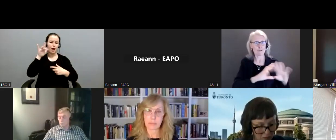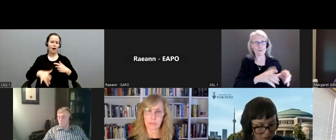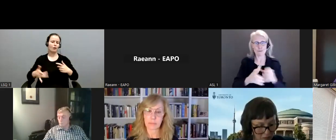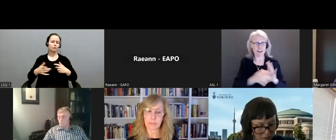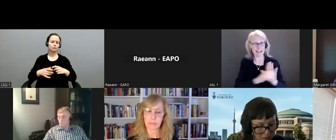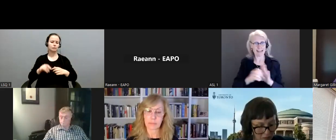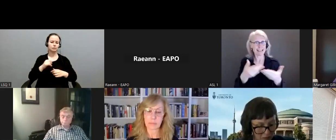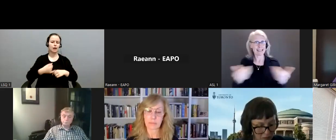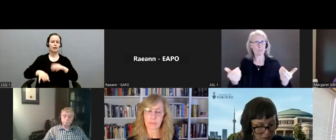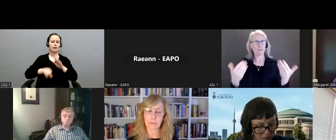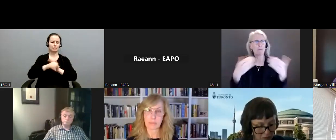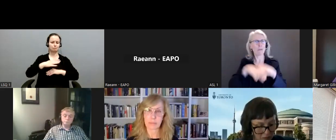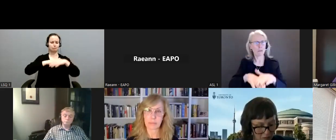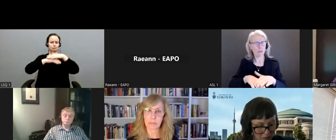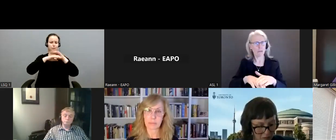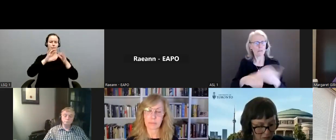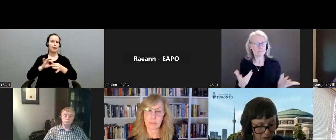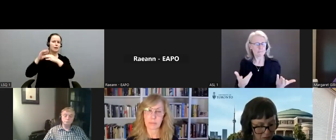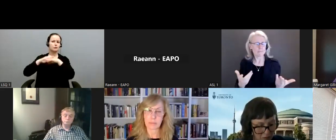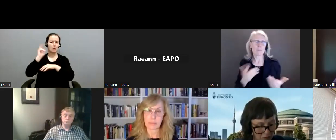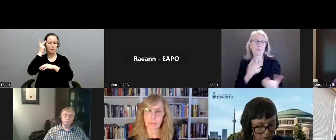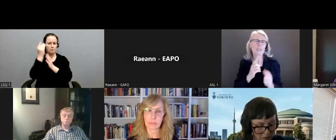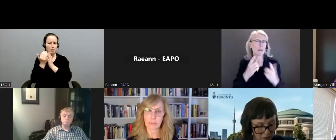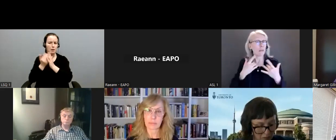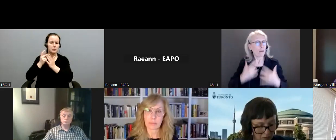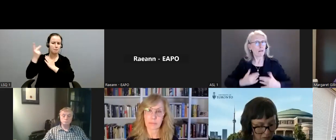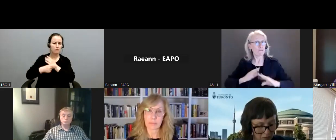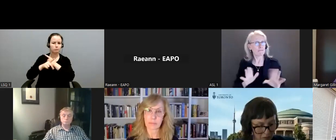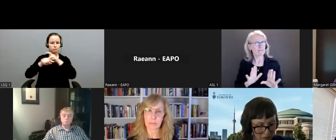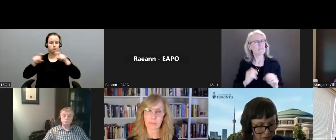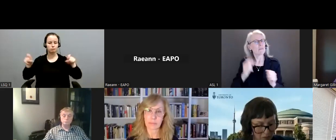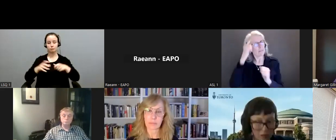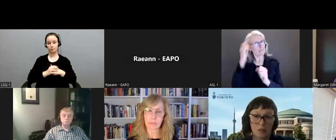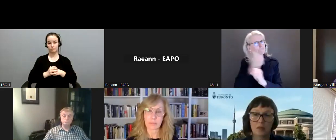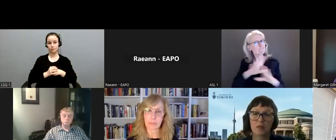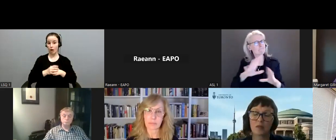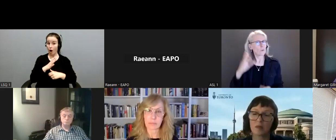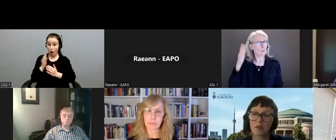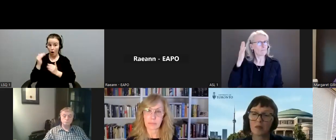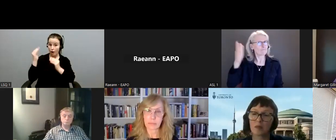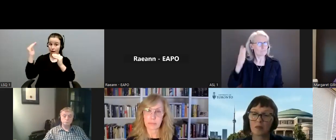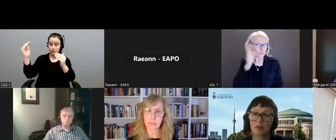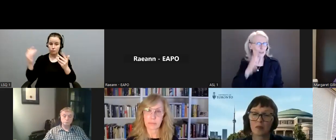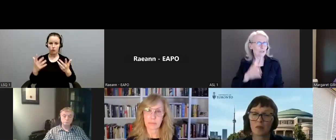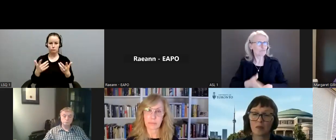programming. There is, of course, hope. And I want to take a moment to tell you about some of the exciting changes taking